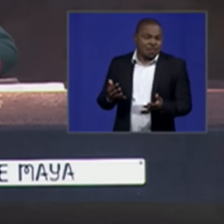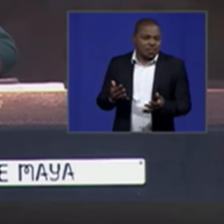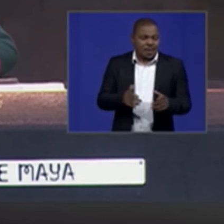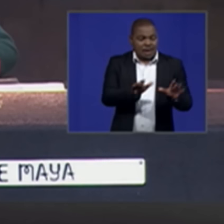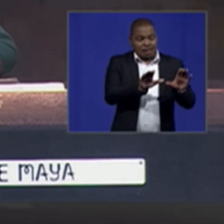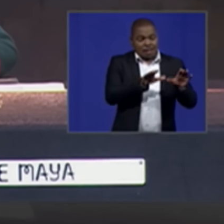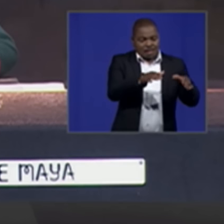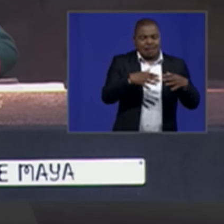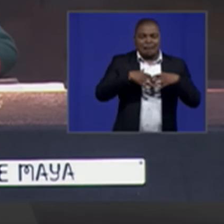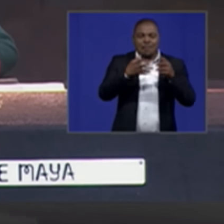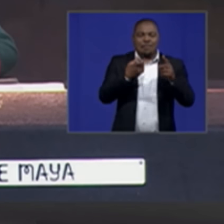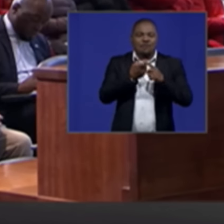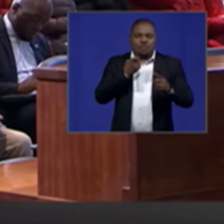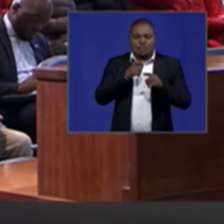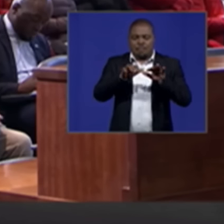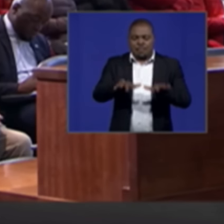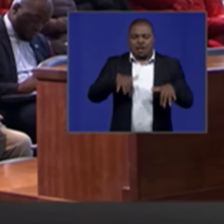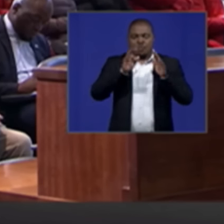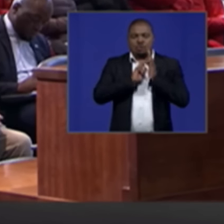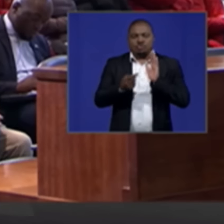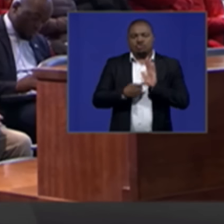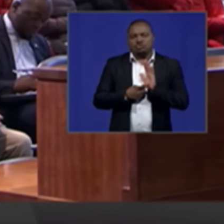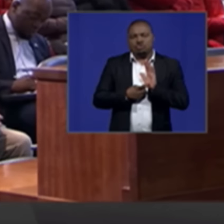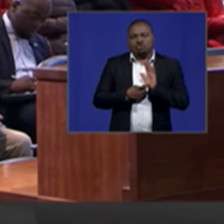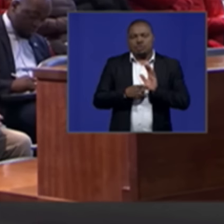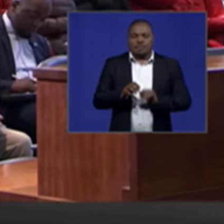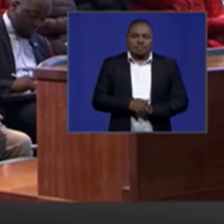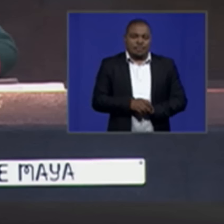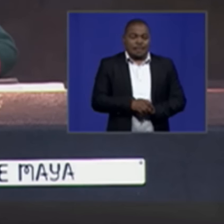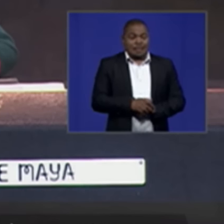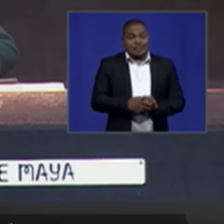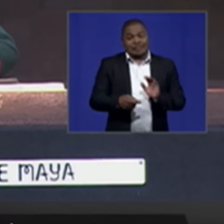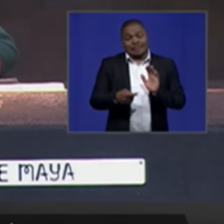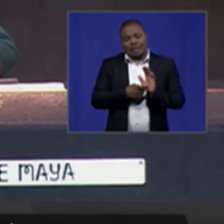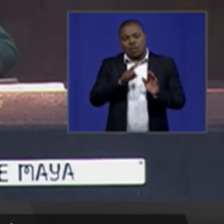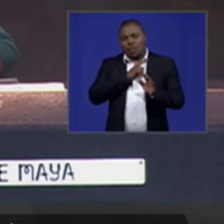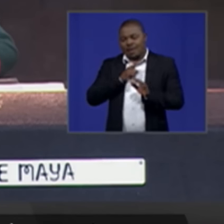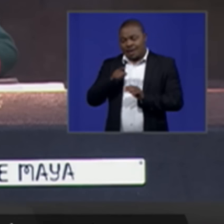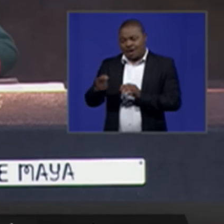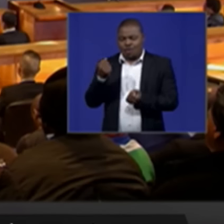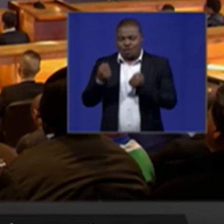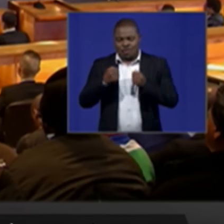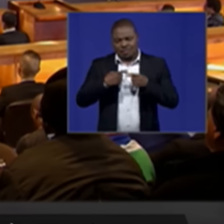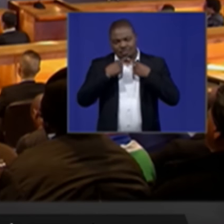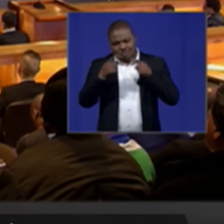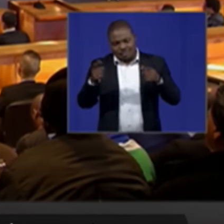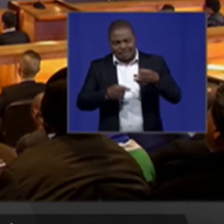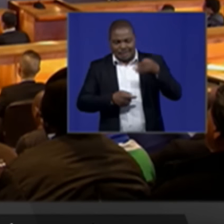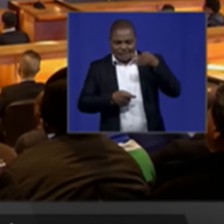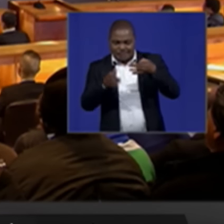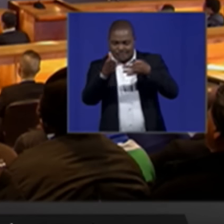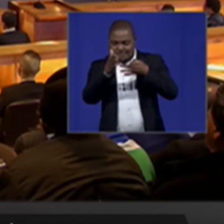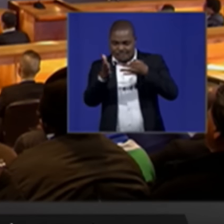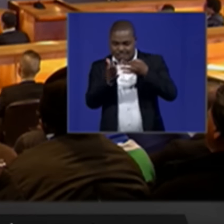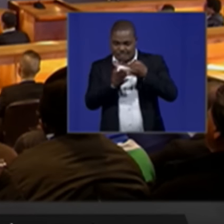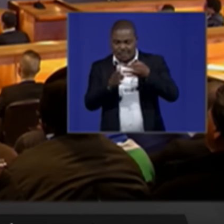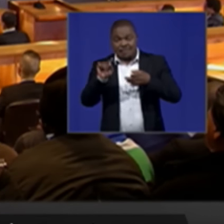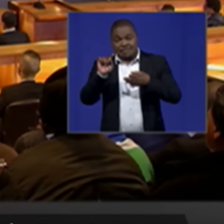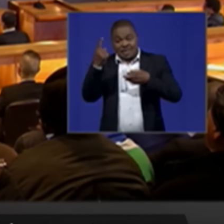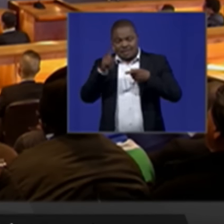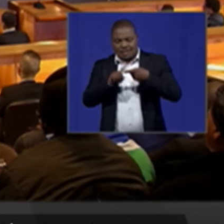tlhamilweng go ya ka melawana ya palamente. Taelo e ke go ya ka dikatlholo di le 3 mo morerong o. Ya ntlha ka moatlhodi